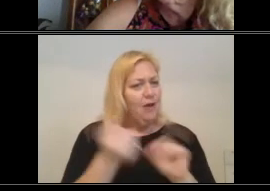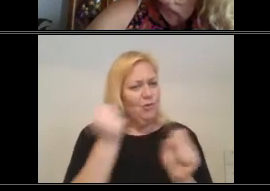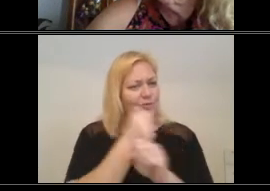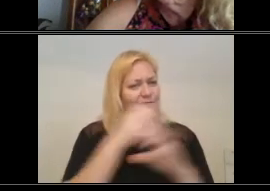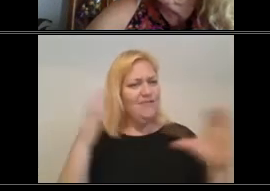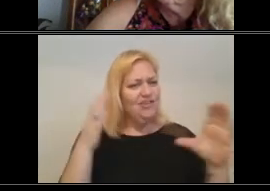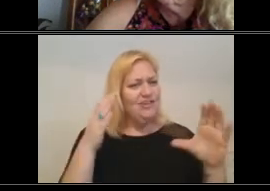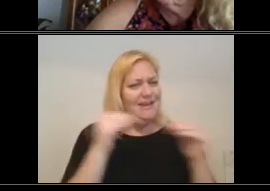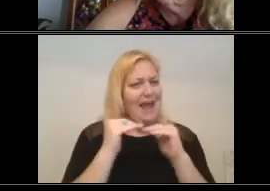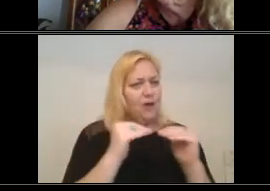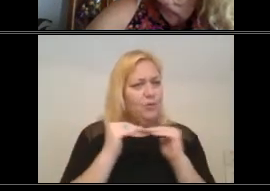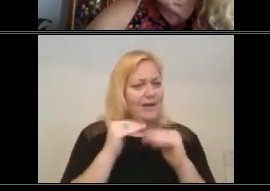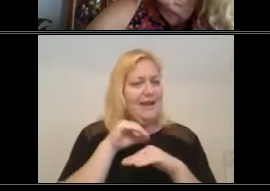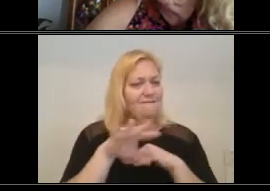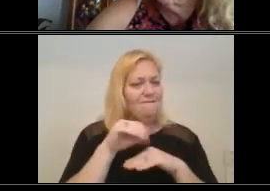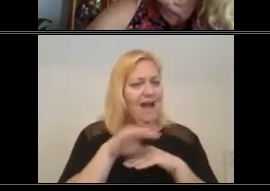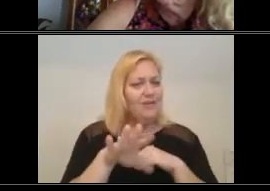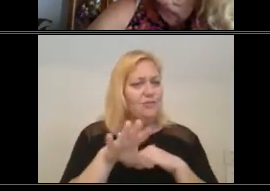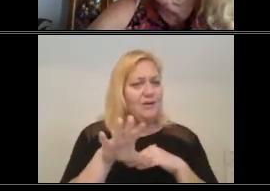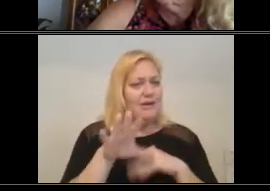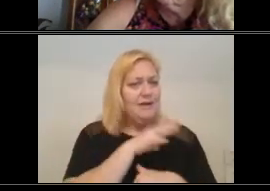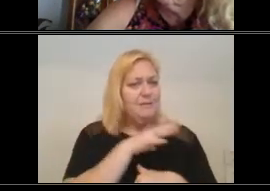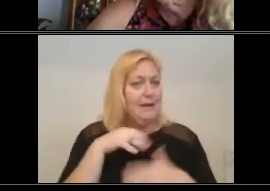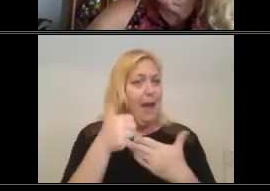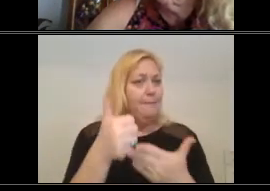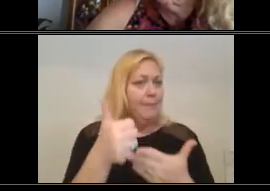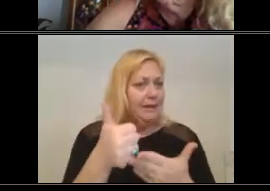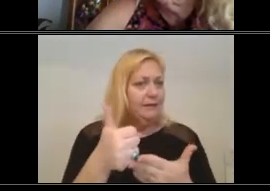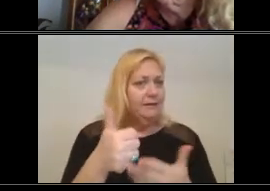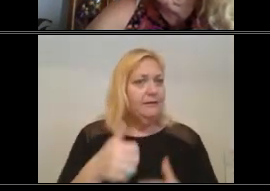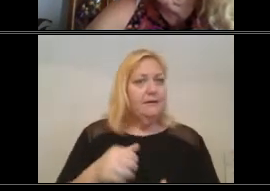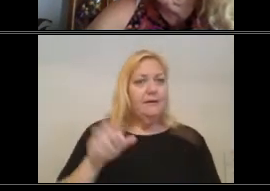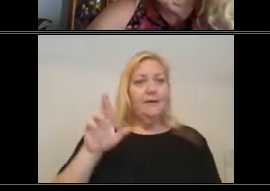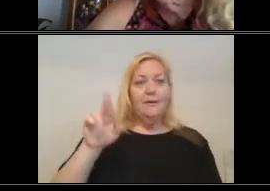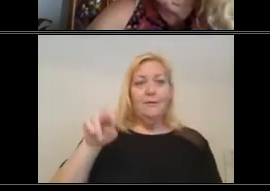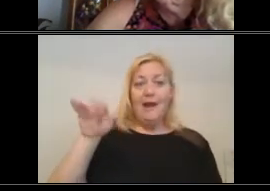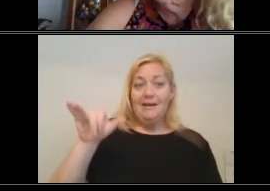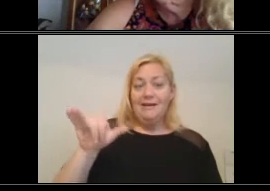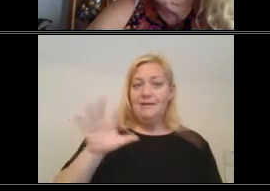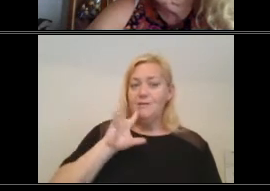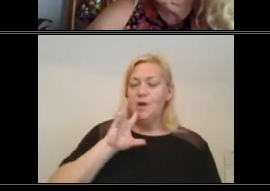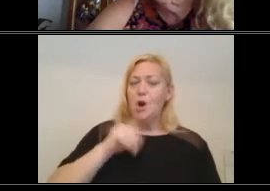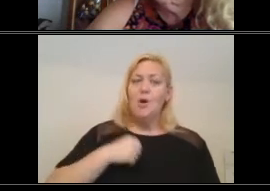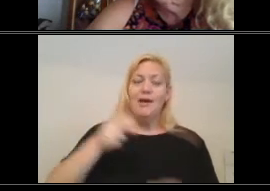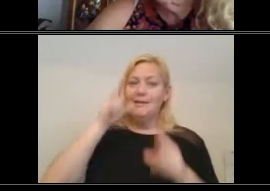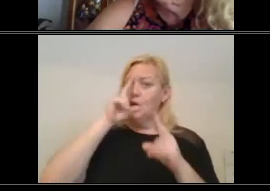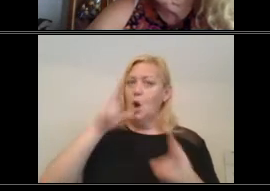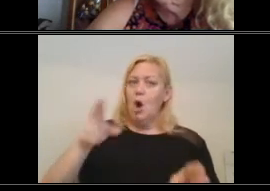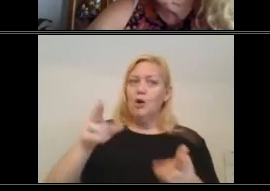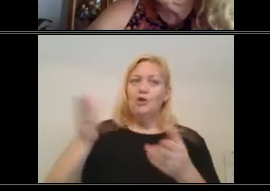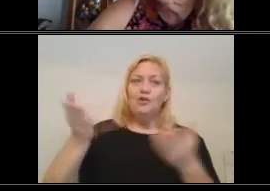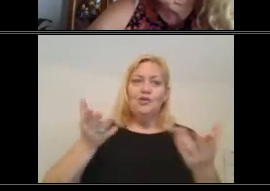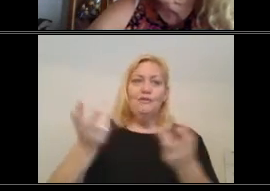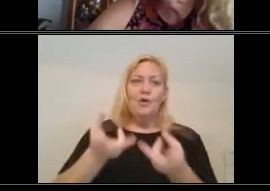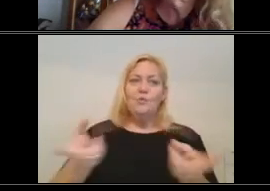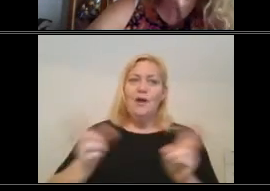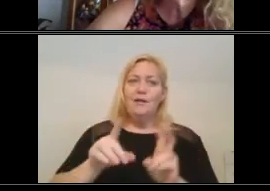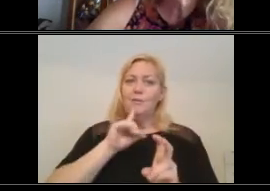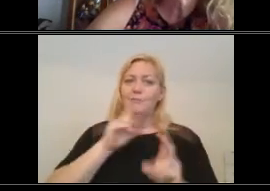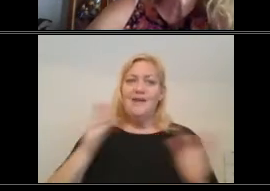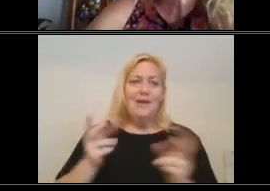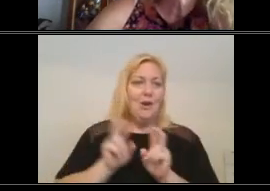equity advisory committee helping? Thank you, Naila, and it's an honor to serve on this roundtable, to be here in the panel